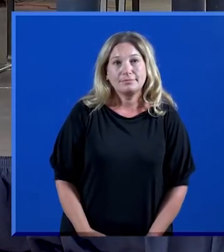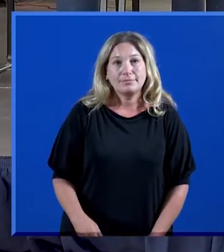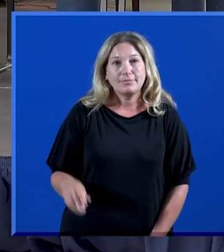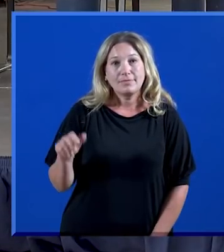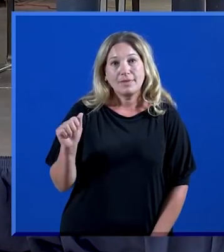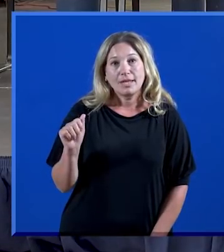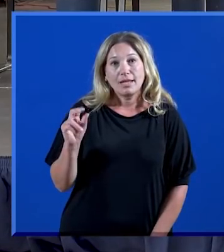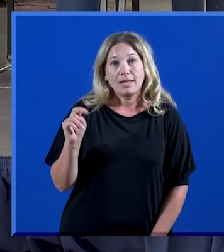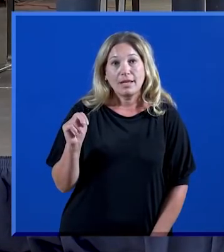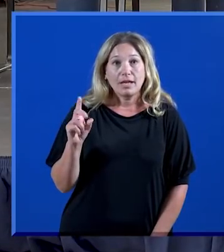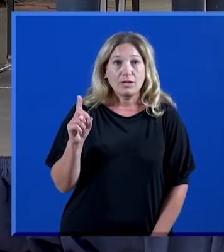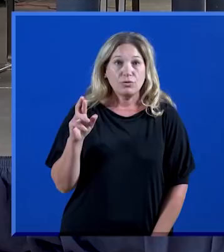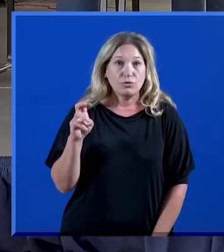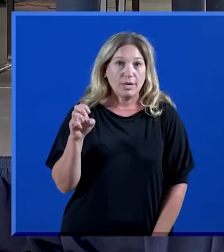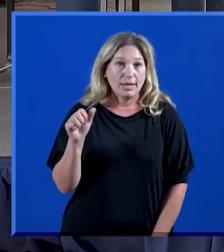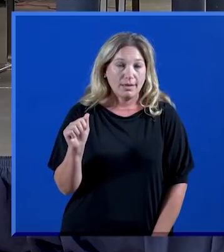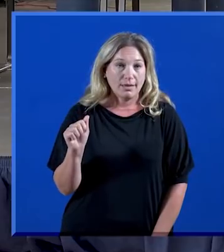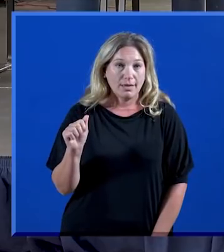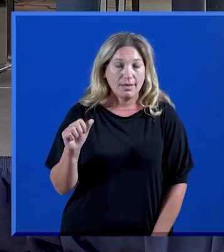Andrea Seljak.